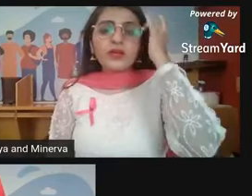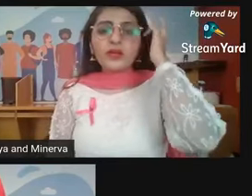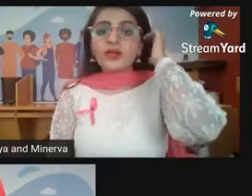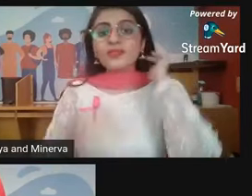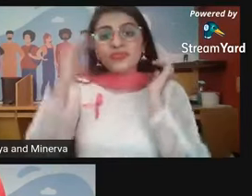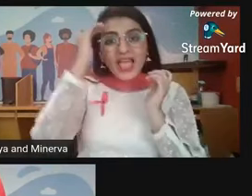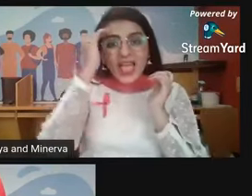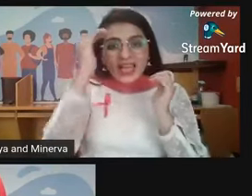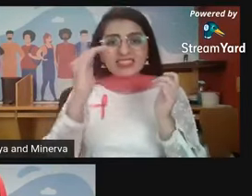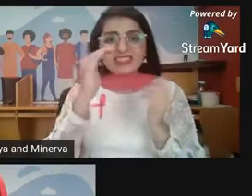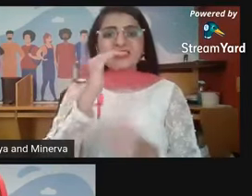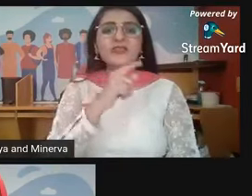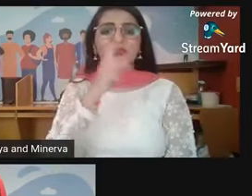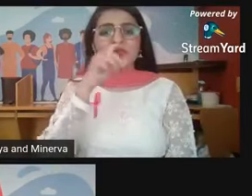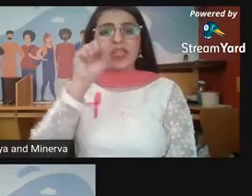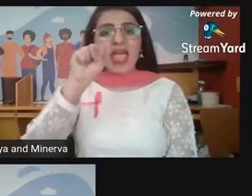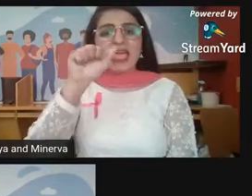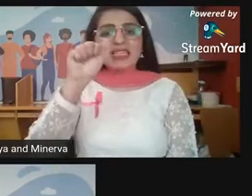Hello, Samra. How are you?